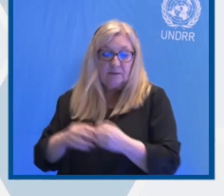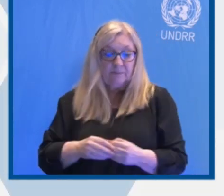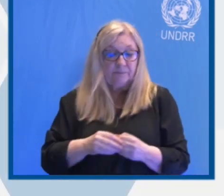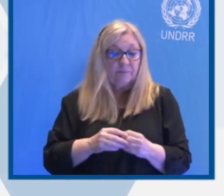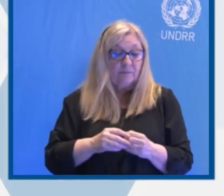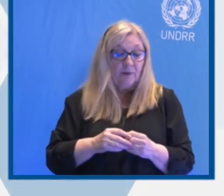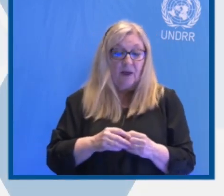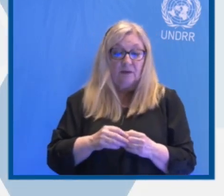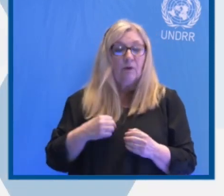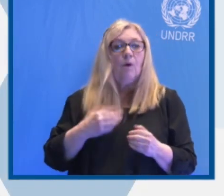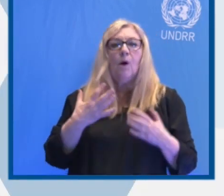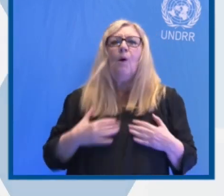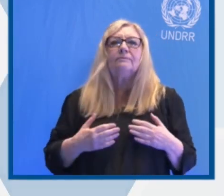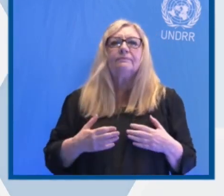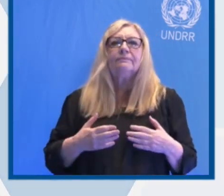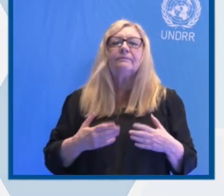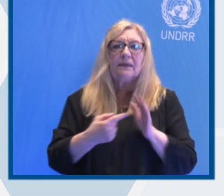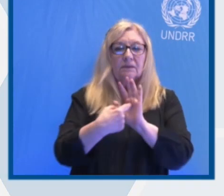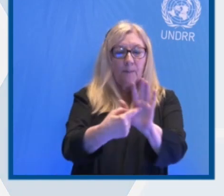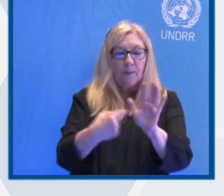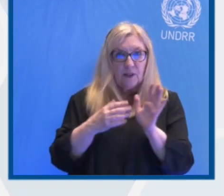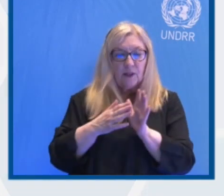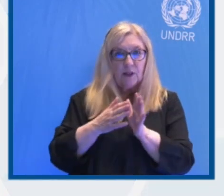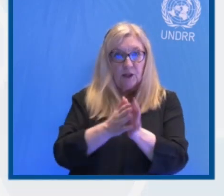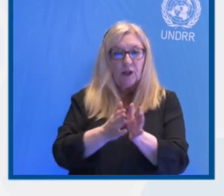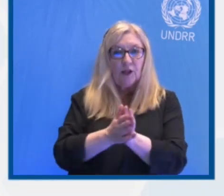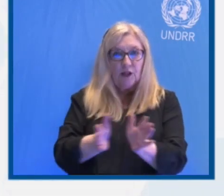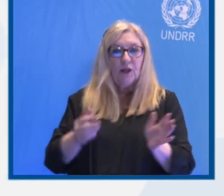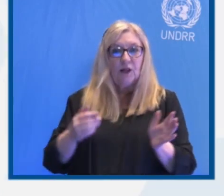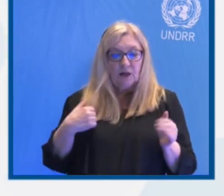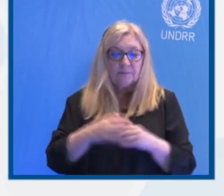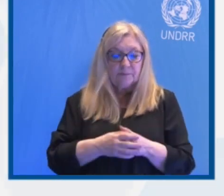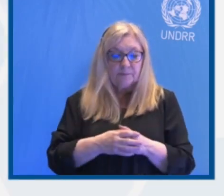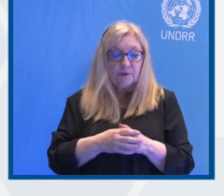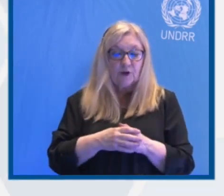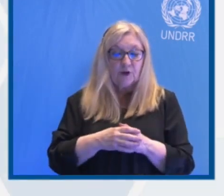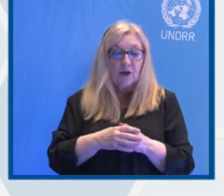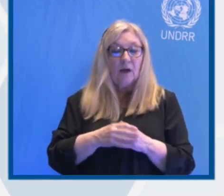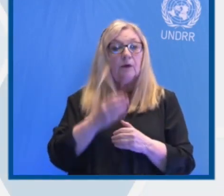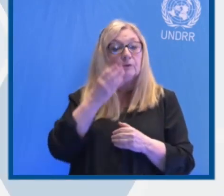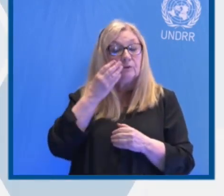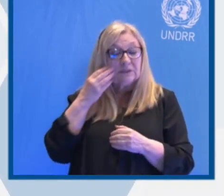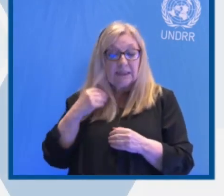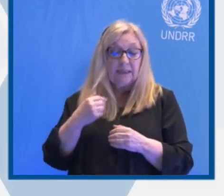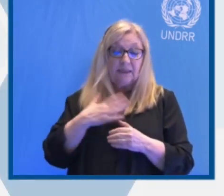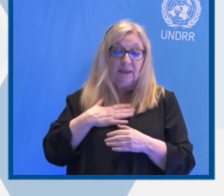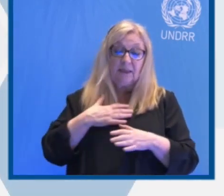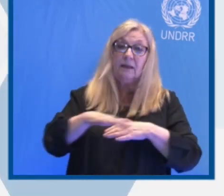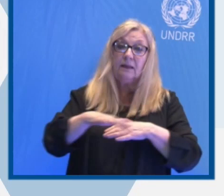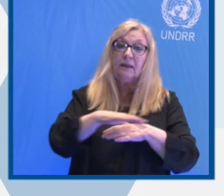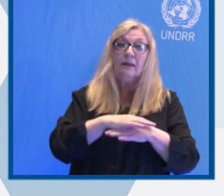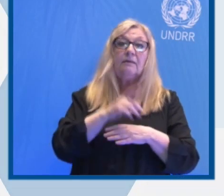example in my country. Of recent, there was a road construction that was going on, and the government wanted